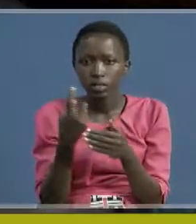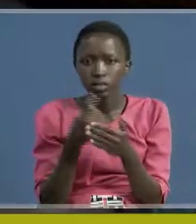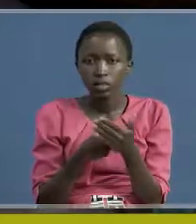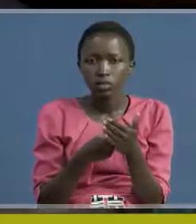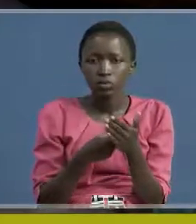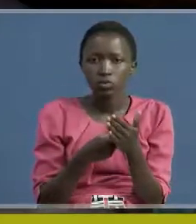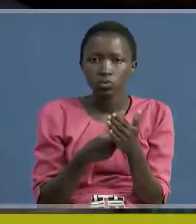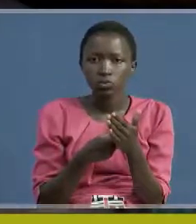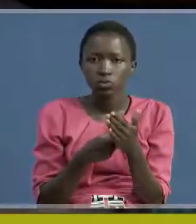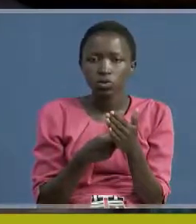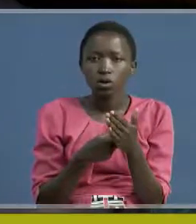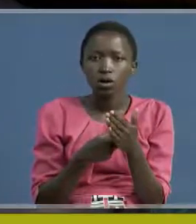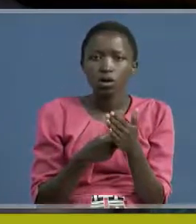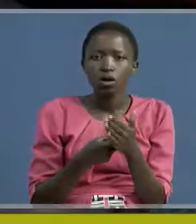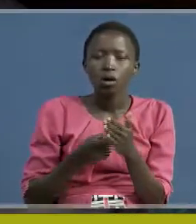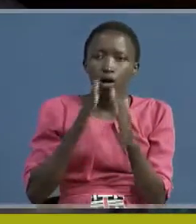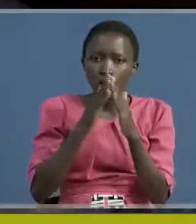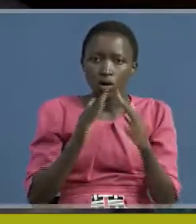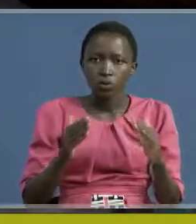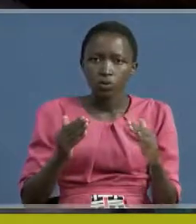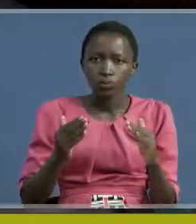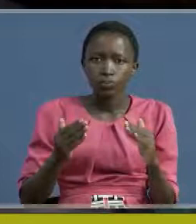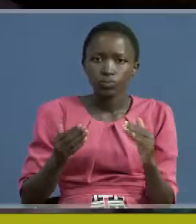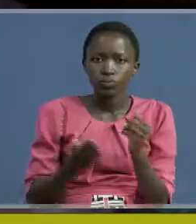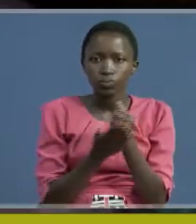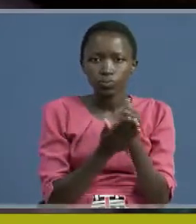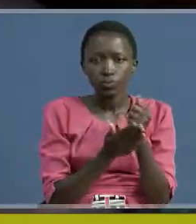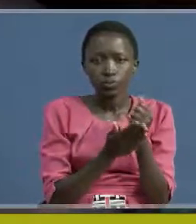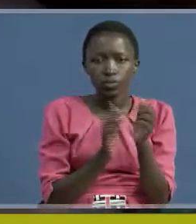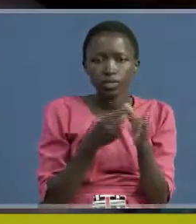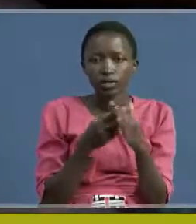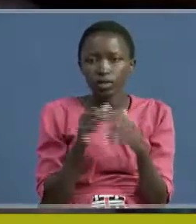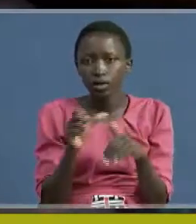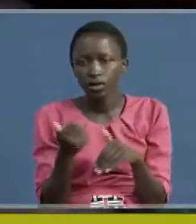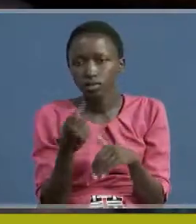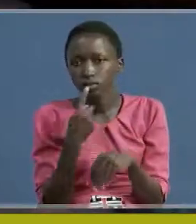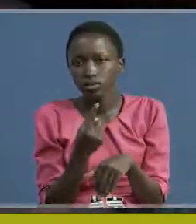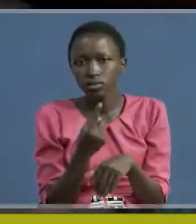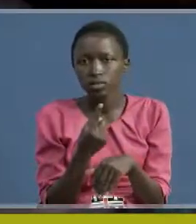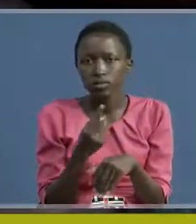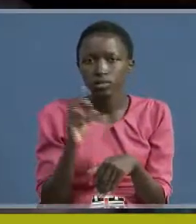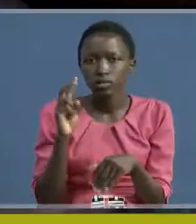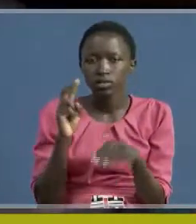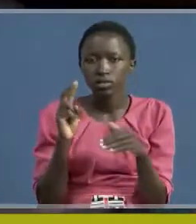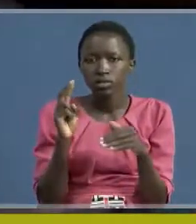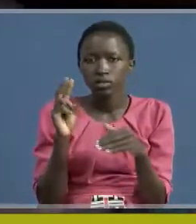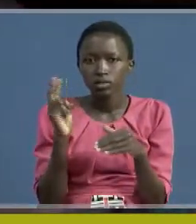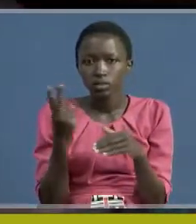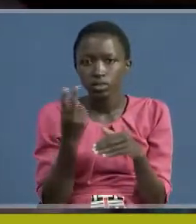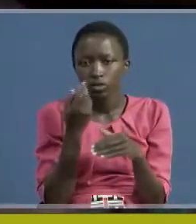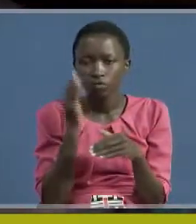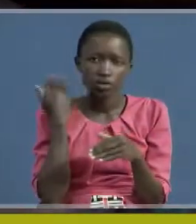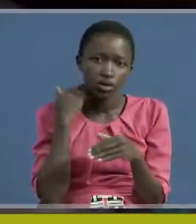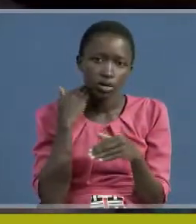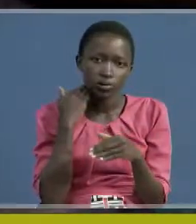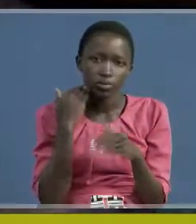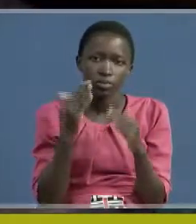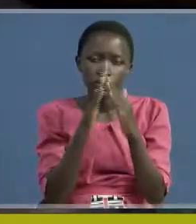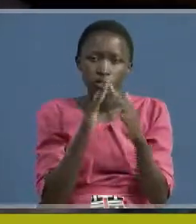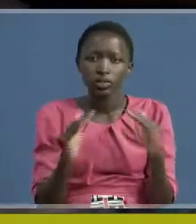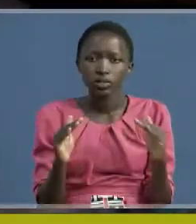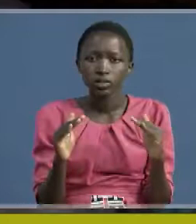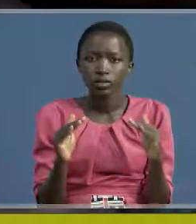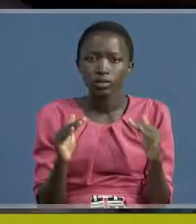herself, and to my mind, her evidence seems to be related to what the prosecution calls secondary crime scene, whatever that